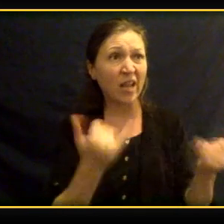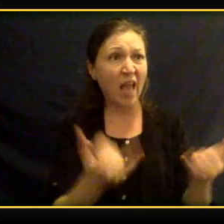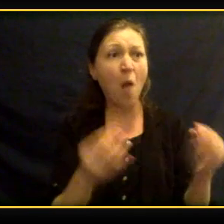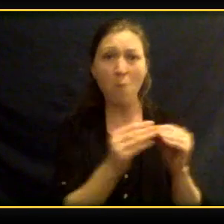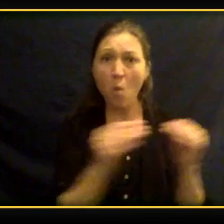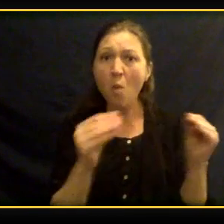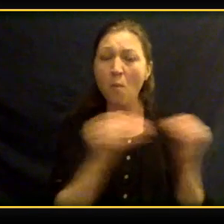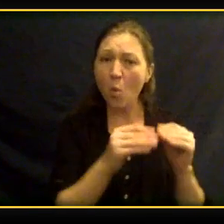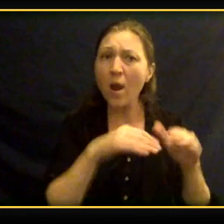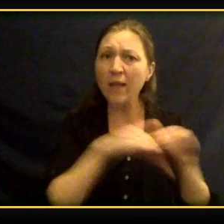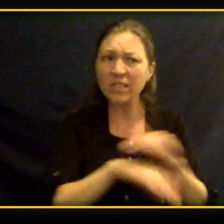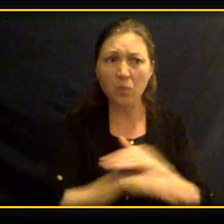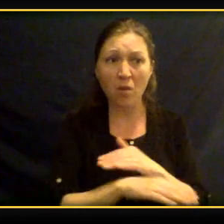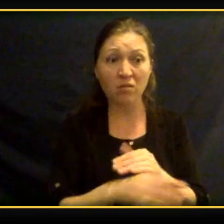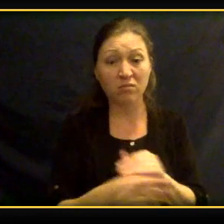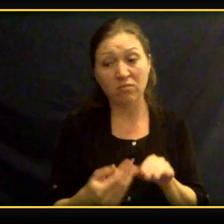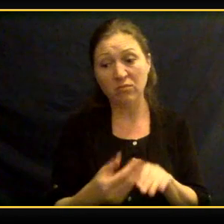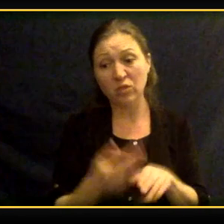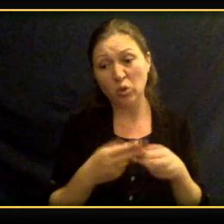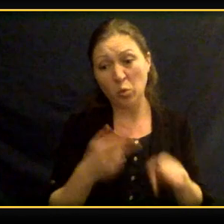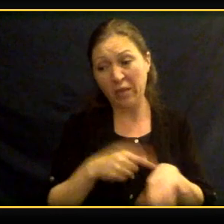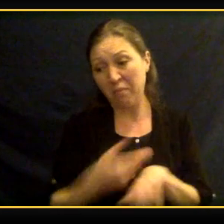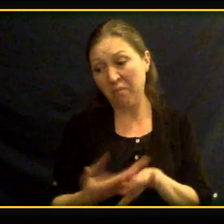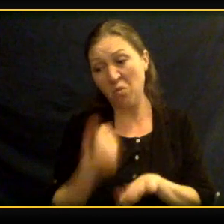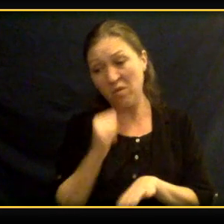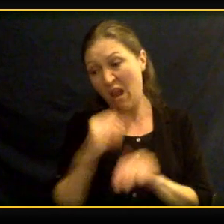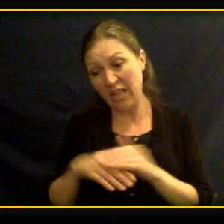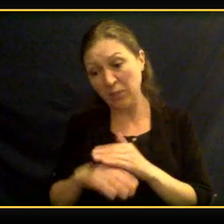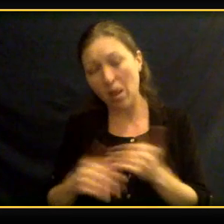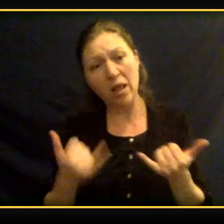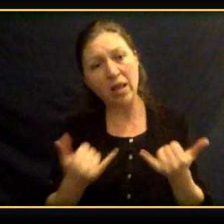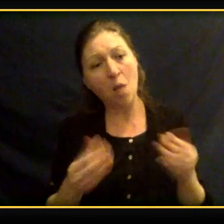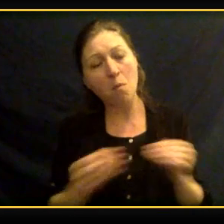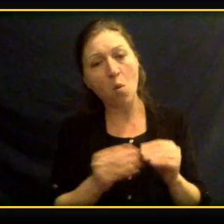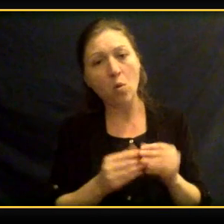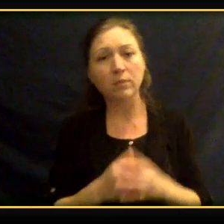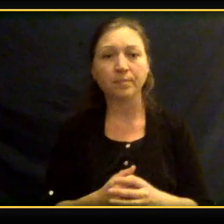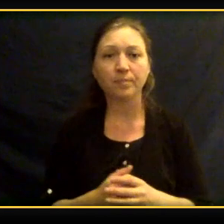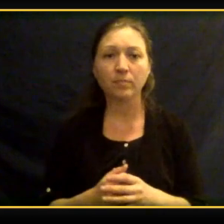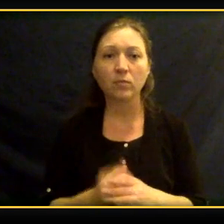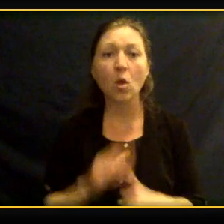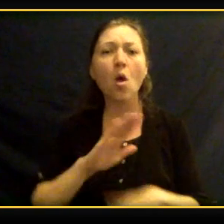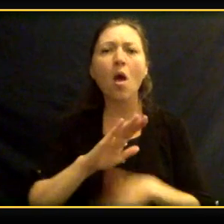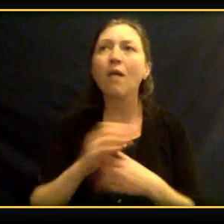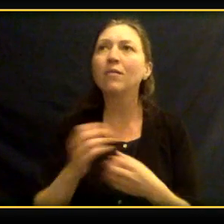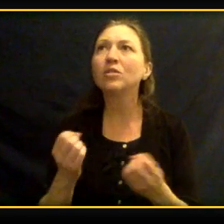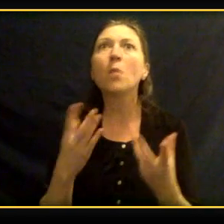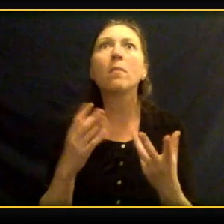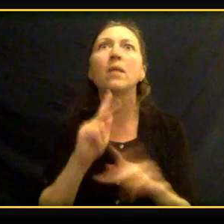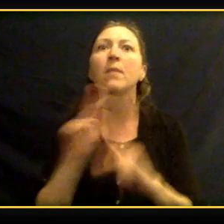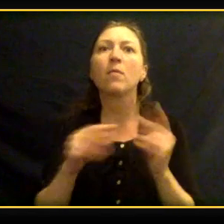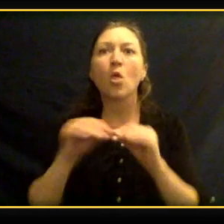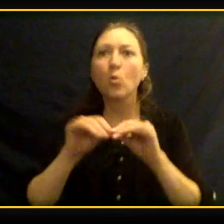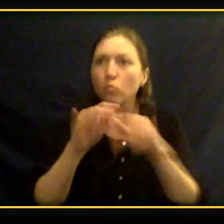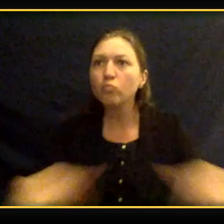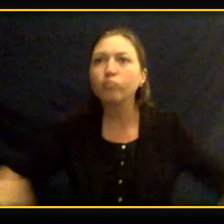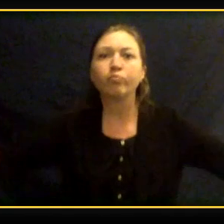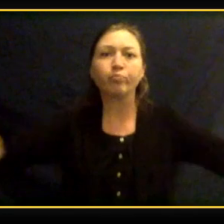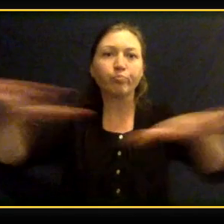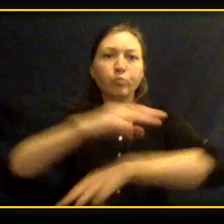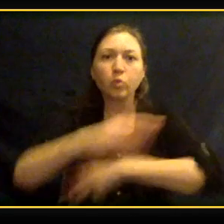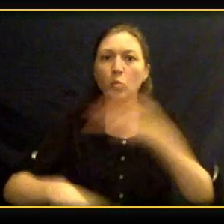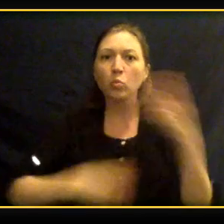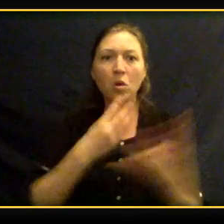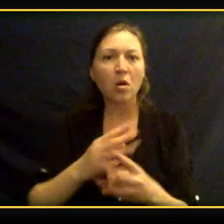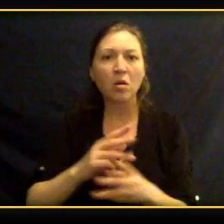long ago. A lot of people around the world don't even know what people can